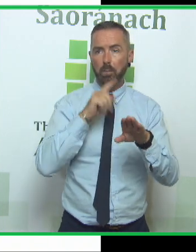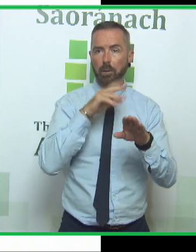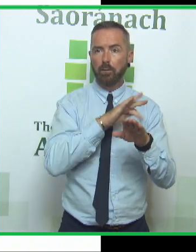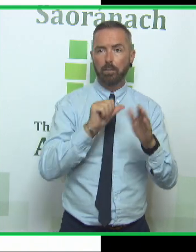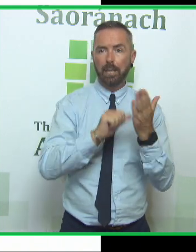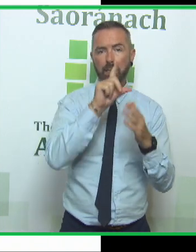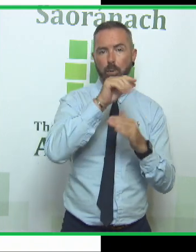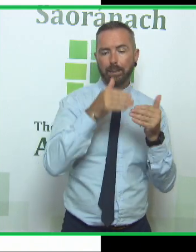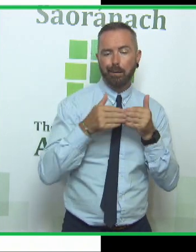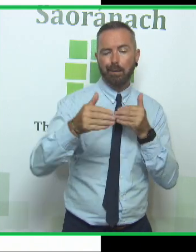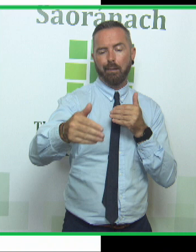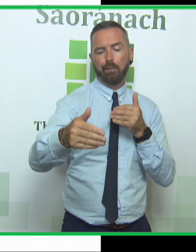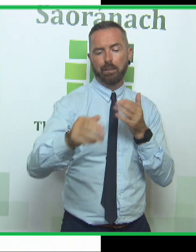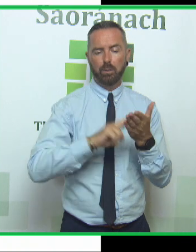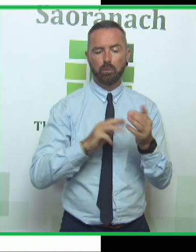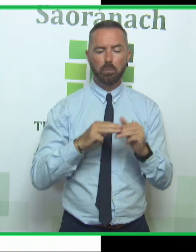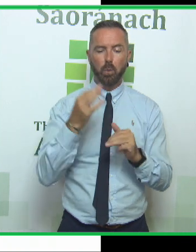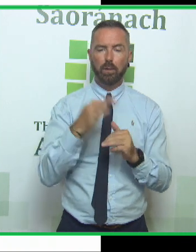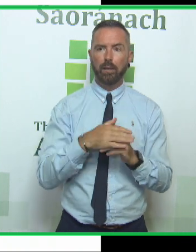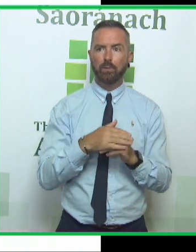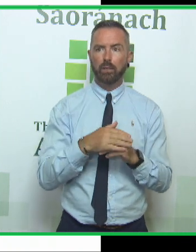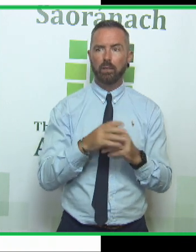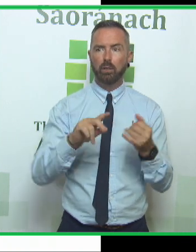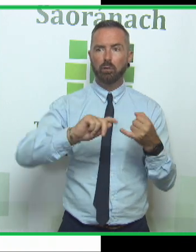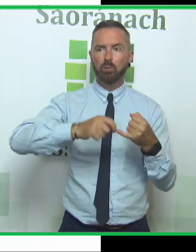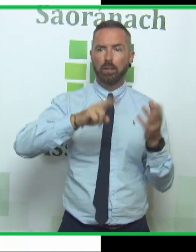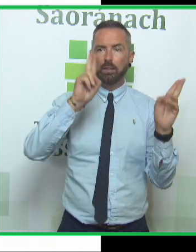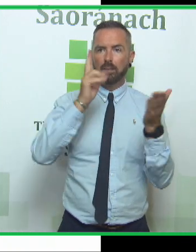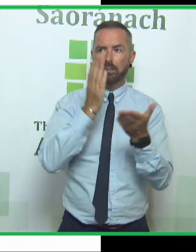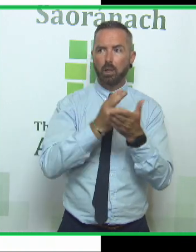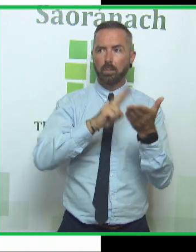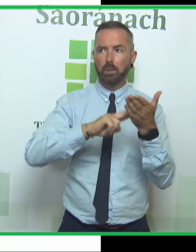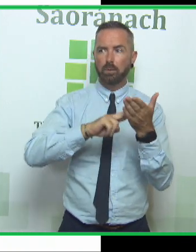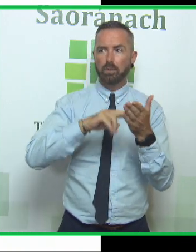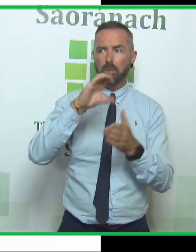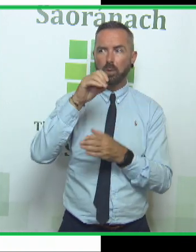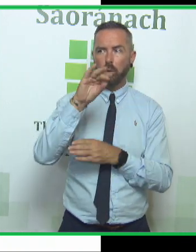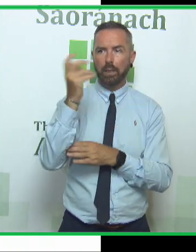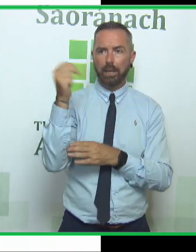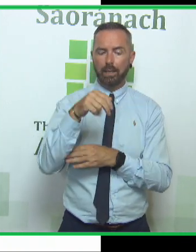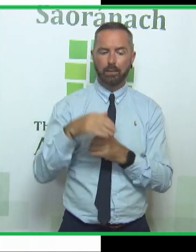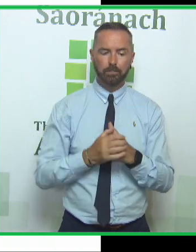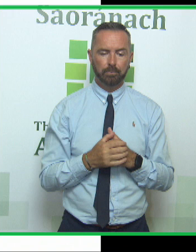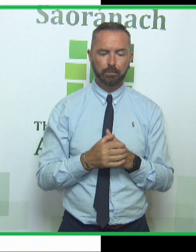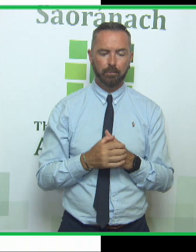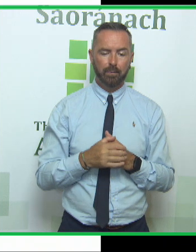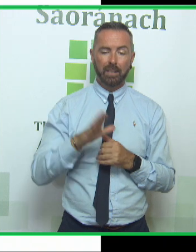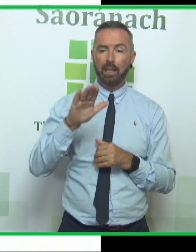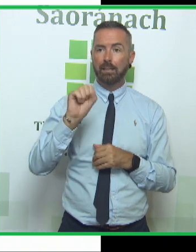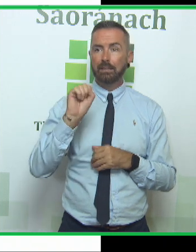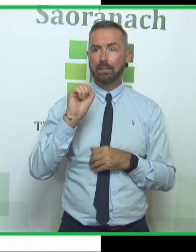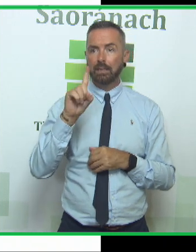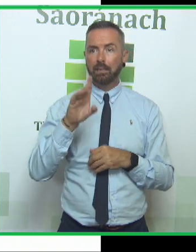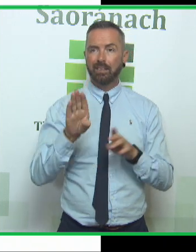etc., people tend to use it more if they're coming down off coke or coming down off opiates. Hallucinogenics, again, there seems to be a